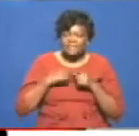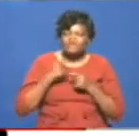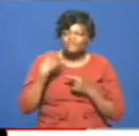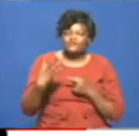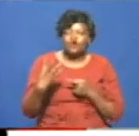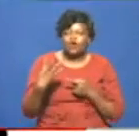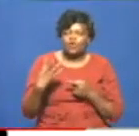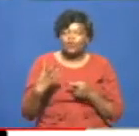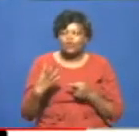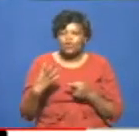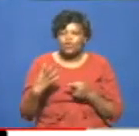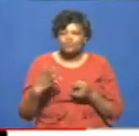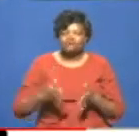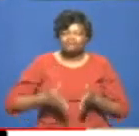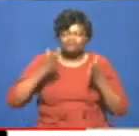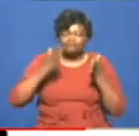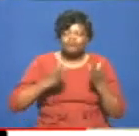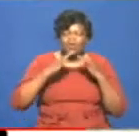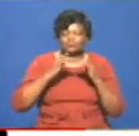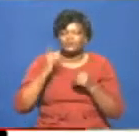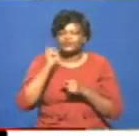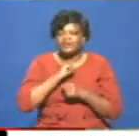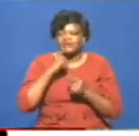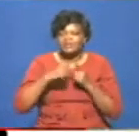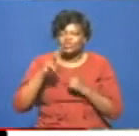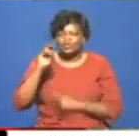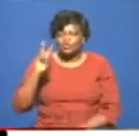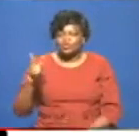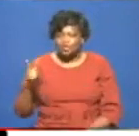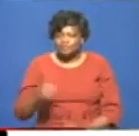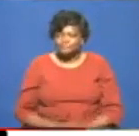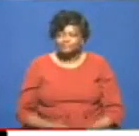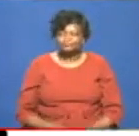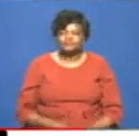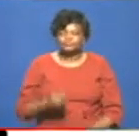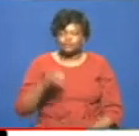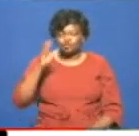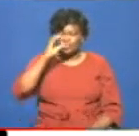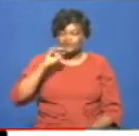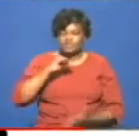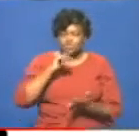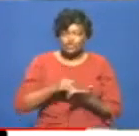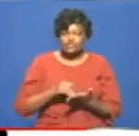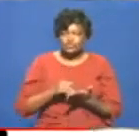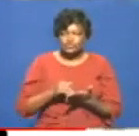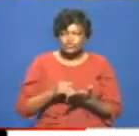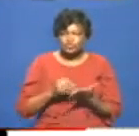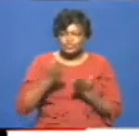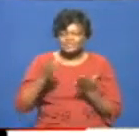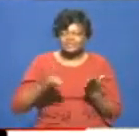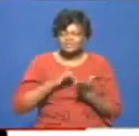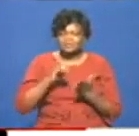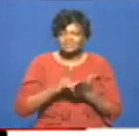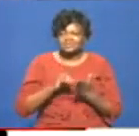apartment towers will be complete in 2022. That is a view of the Central Business District atop